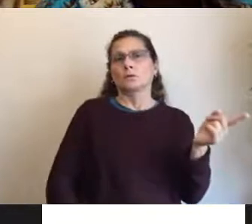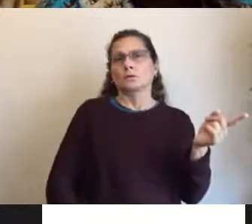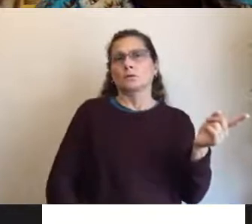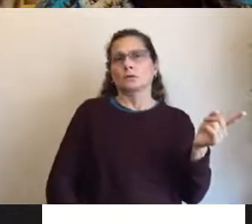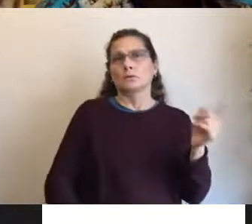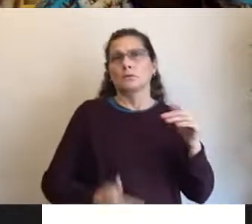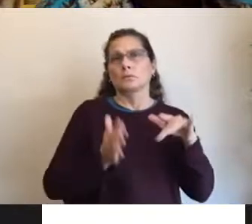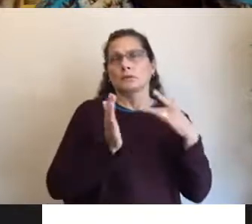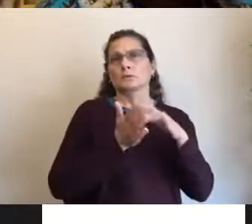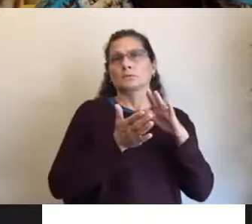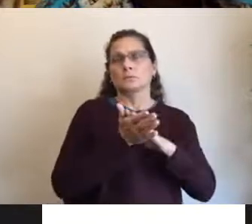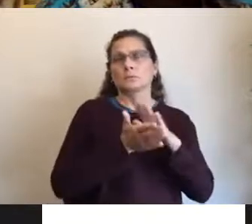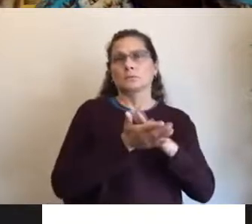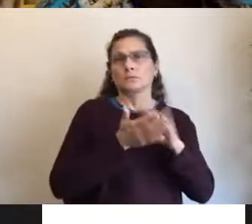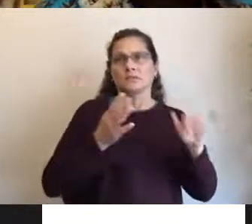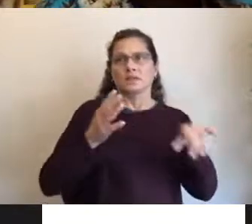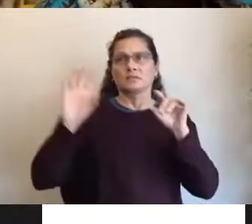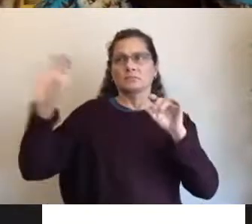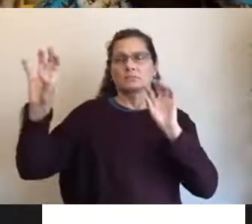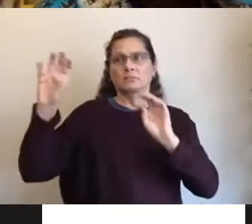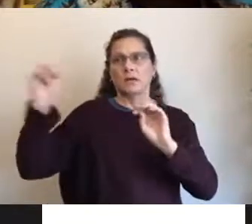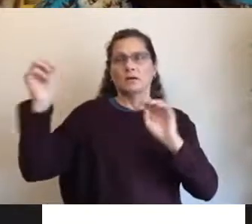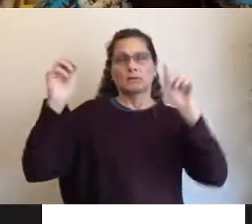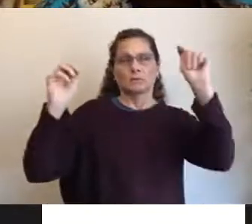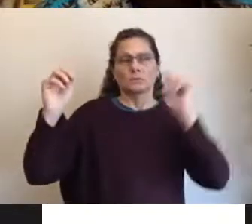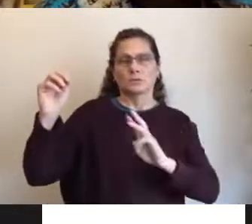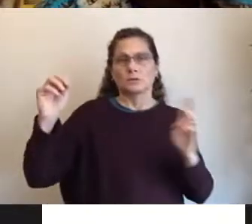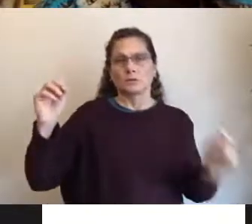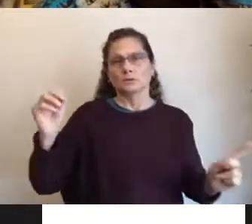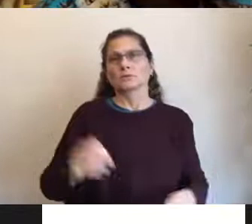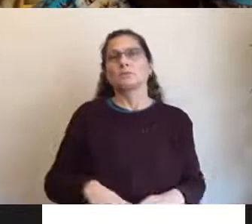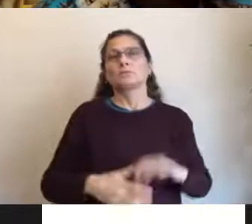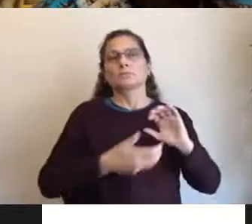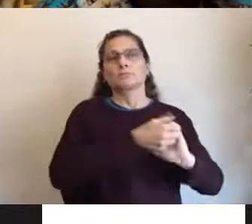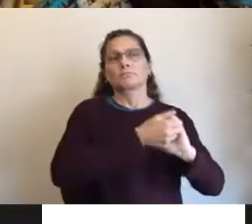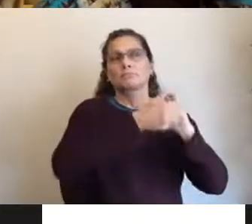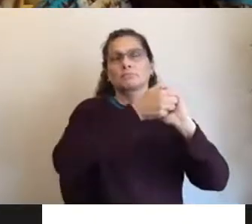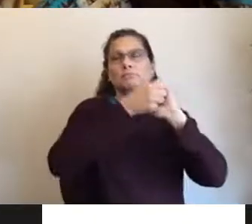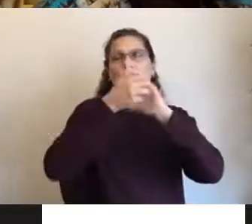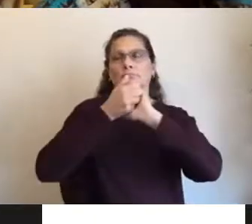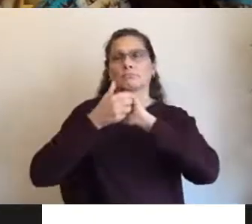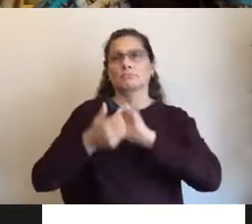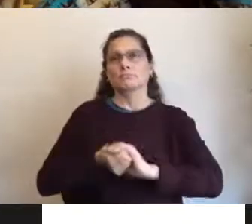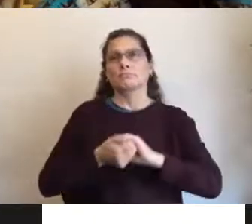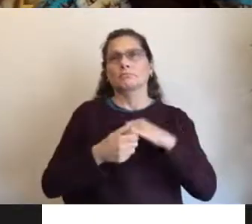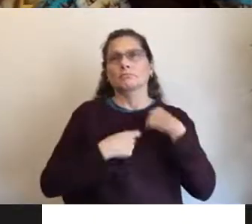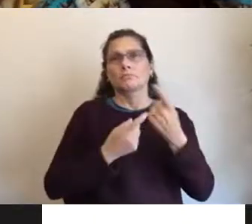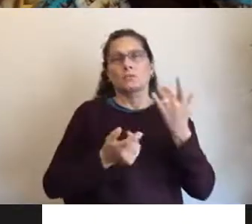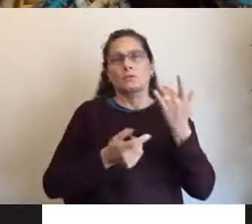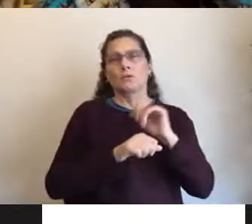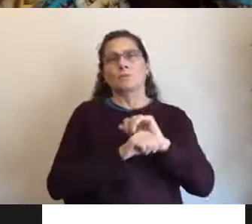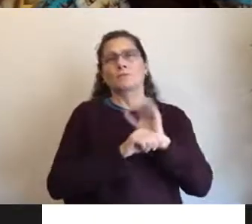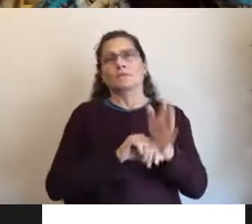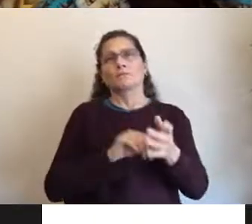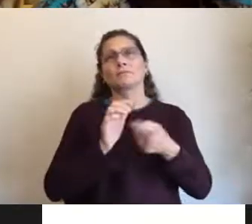really, it shows the collaboration that has been happening since the beginning of this pandemic that is absolutely